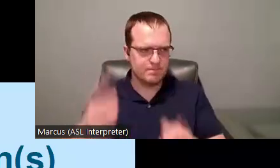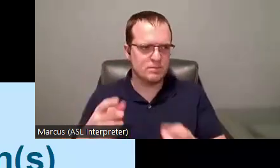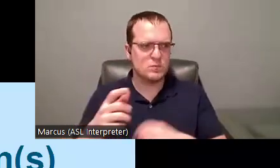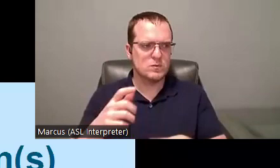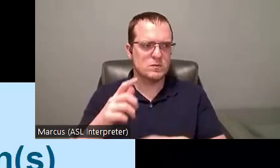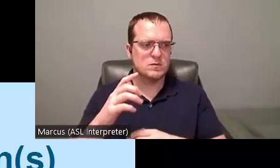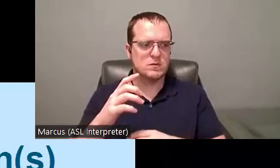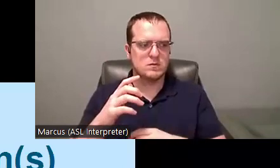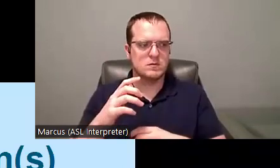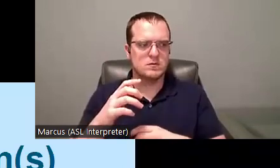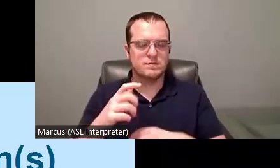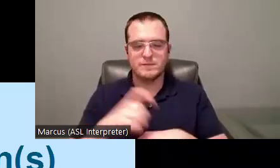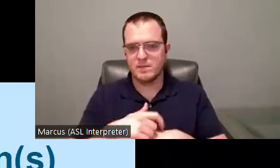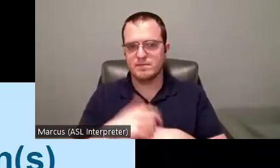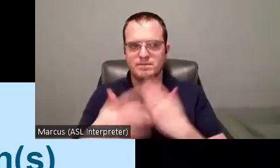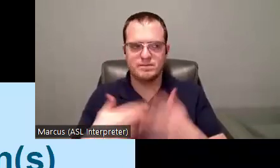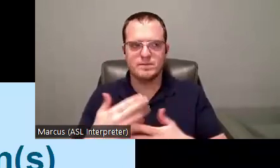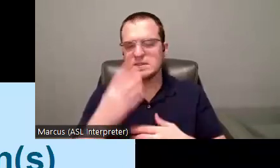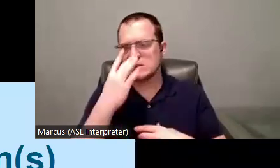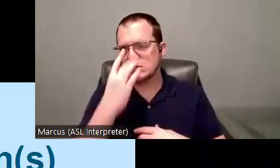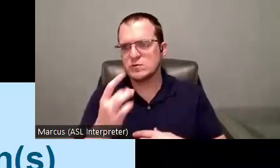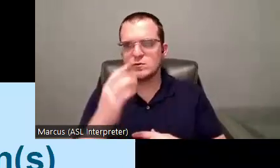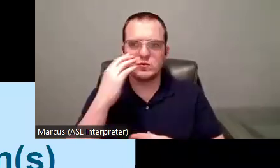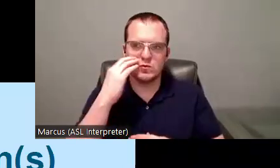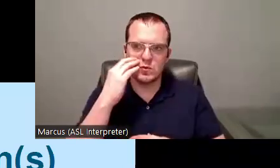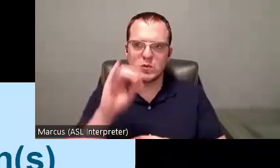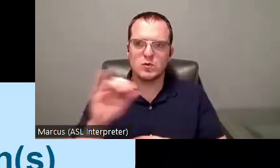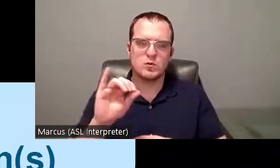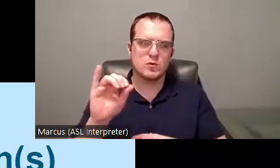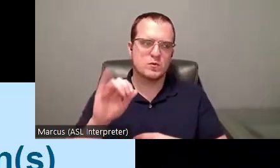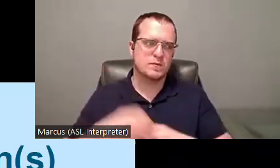Would be interested to know